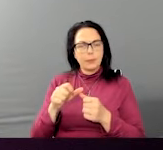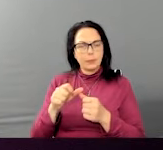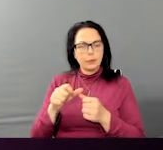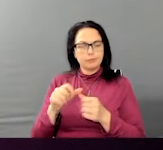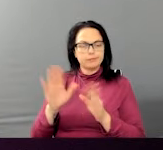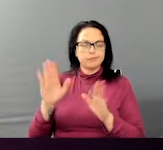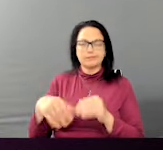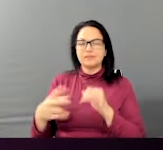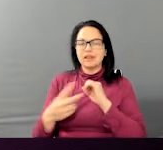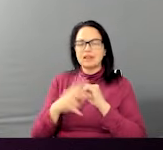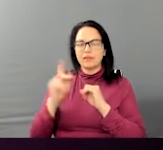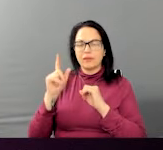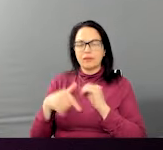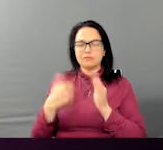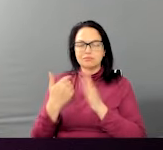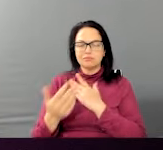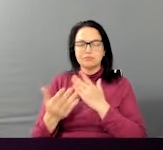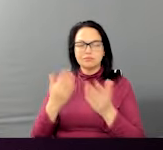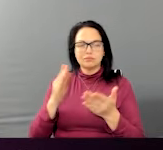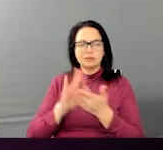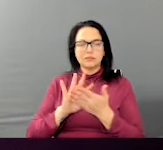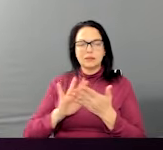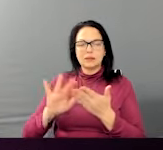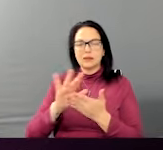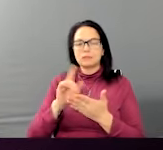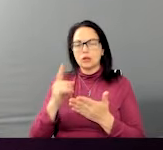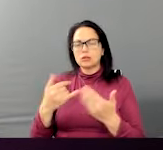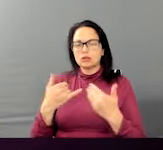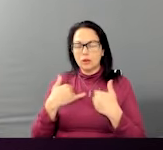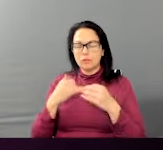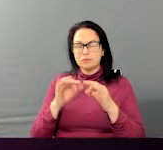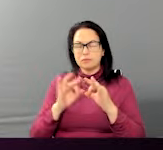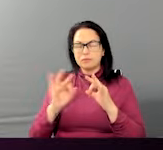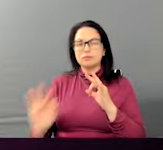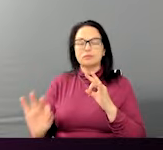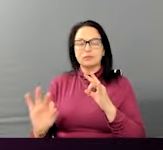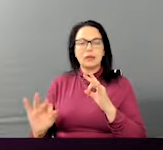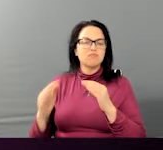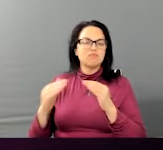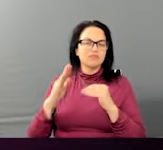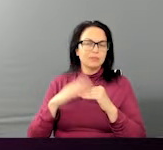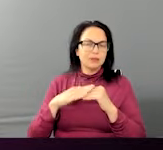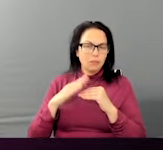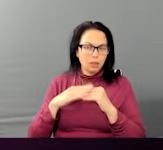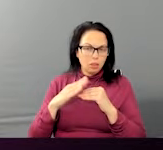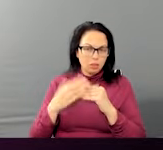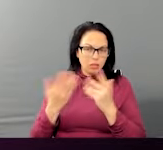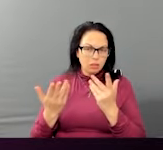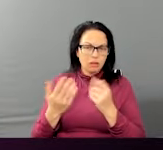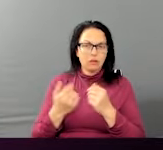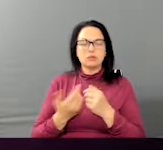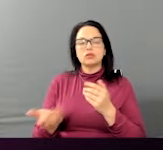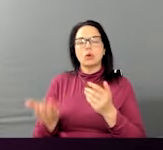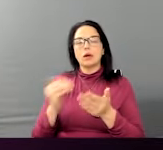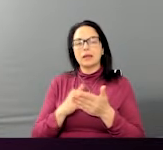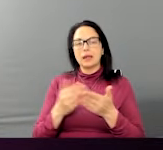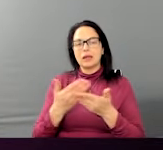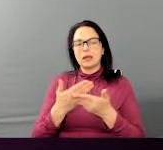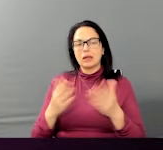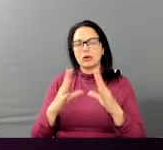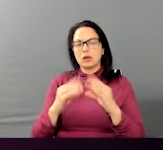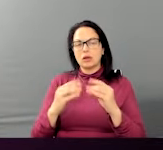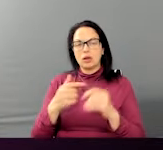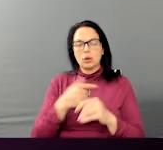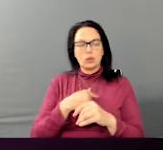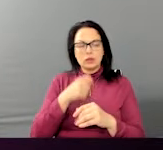that. OK, the abstractions that you have are simple and pretty minimal. So again, here in this session, we don't have